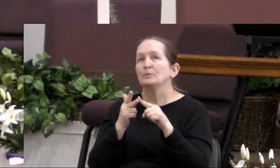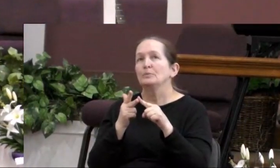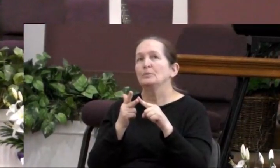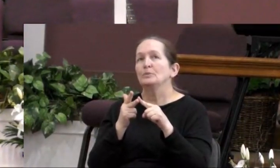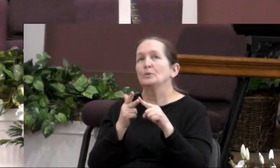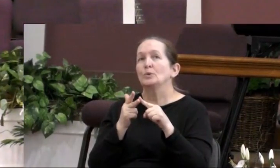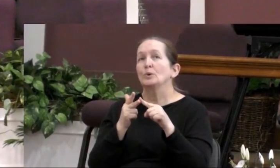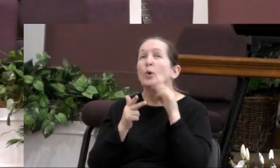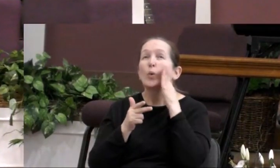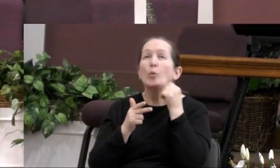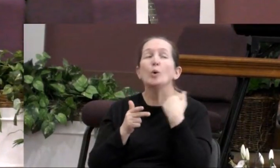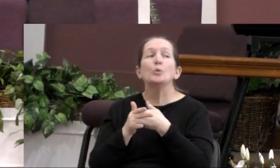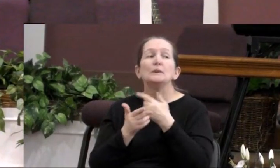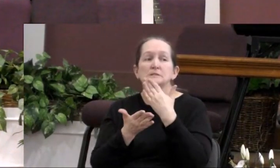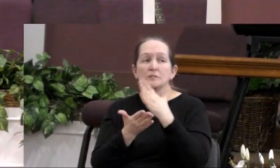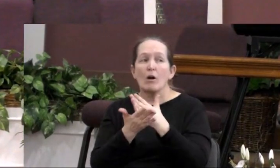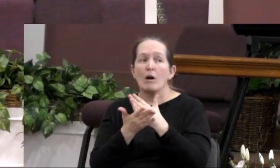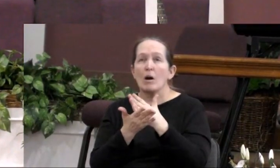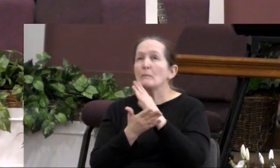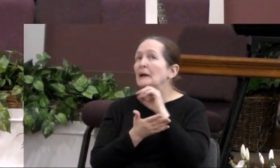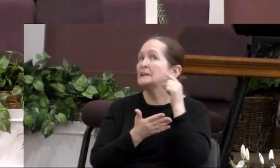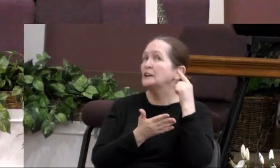Will we stop and hear those around us?